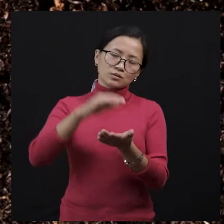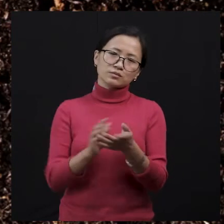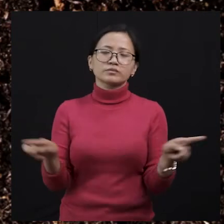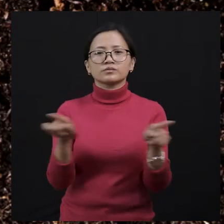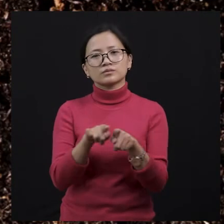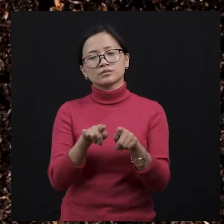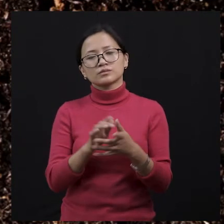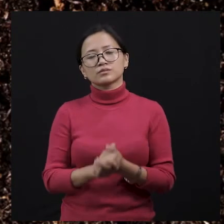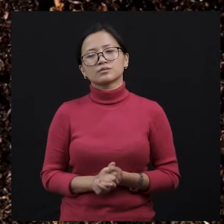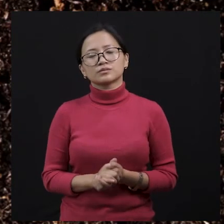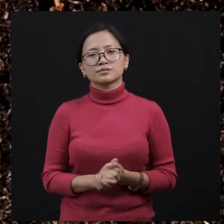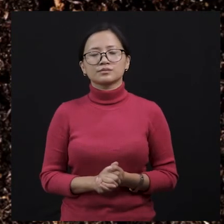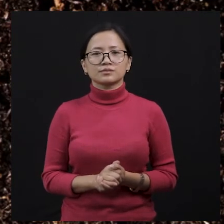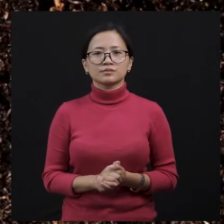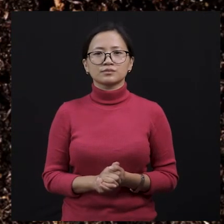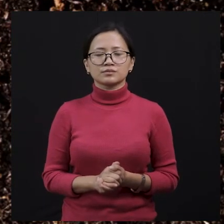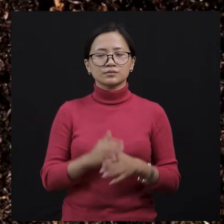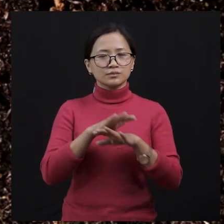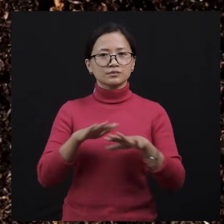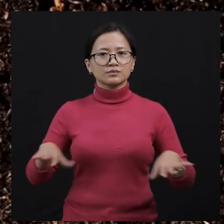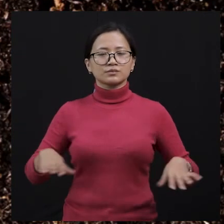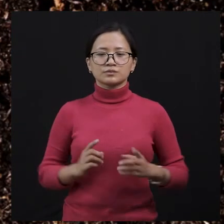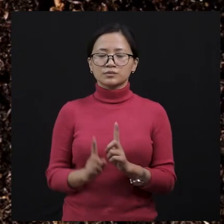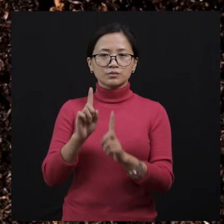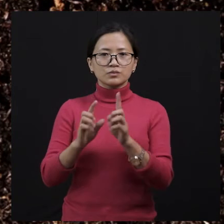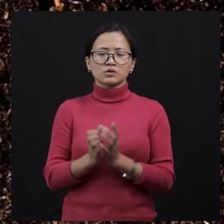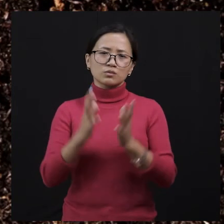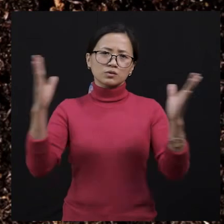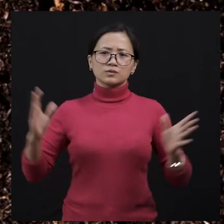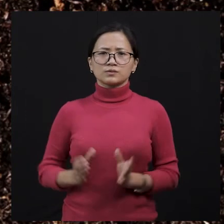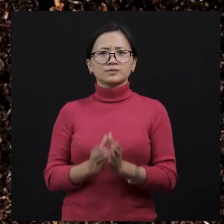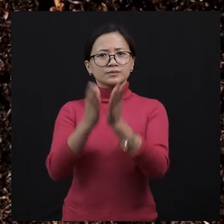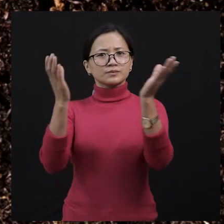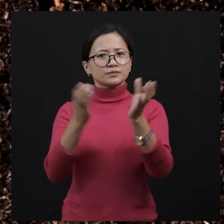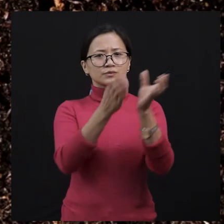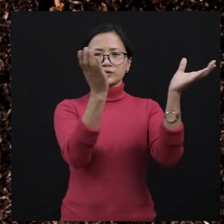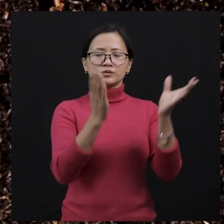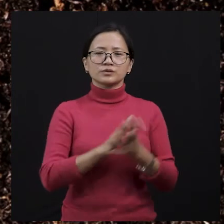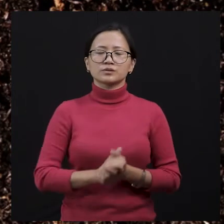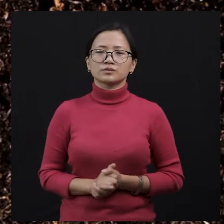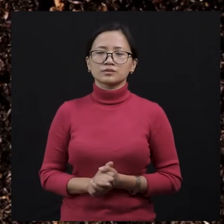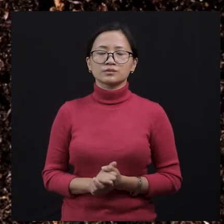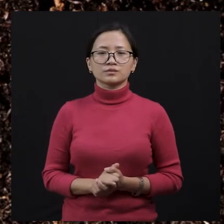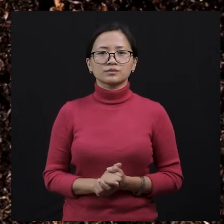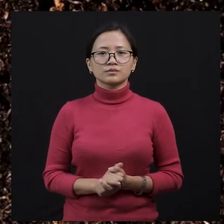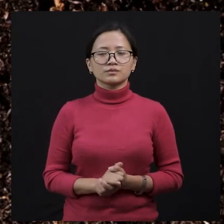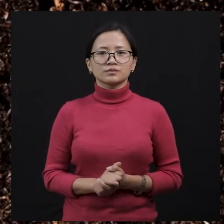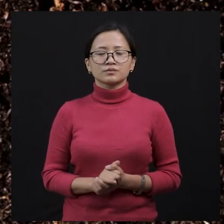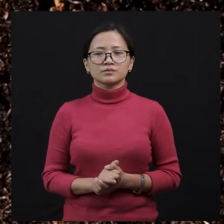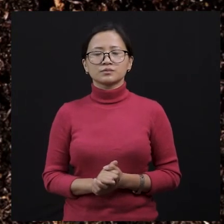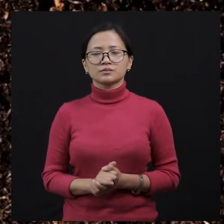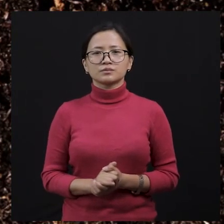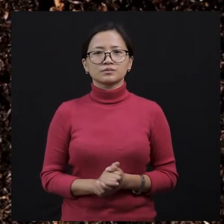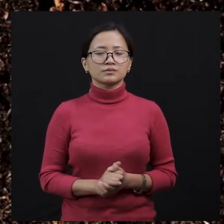Okay? Now students, we should plant more trees Okay? We should